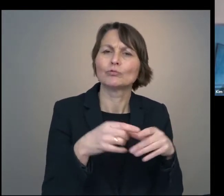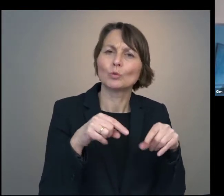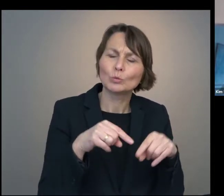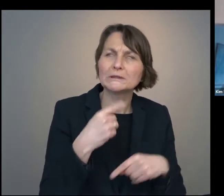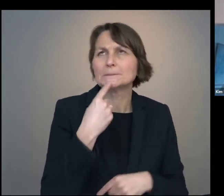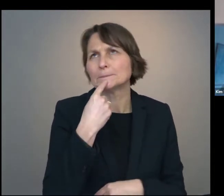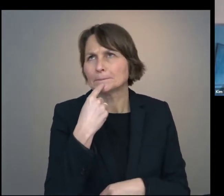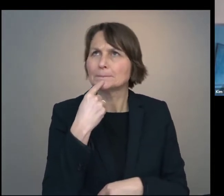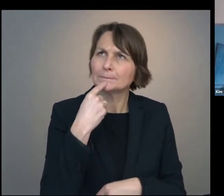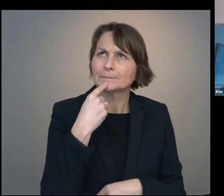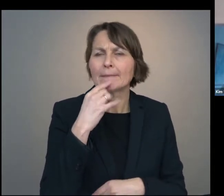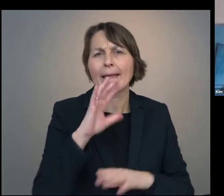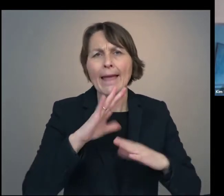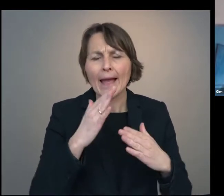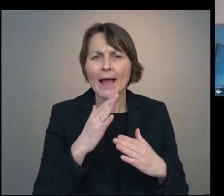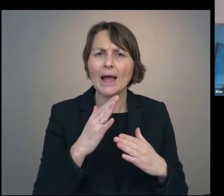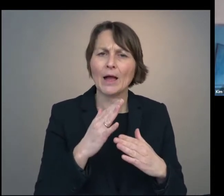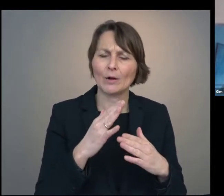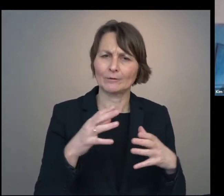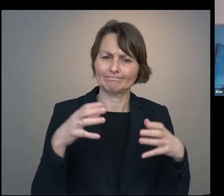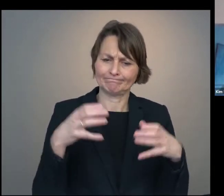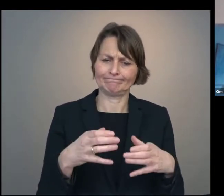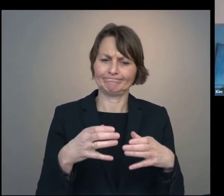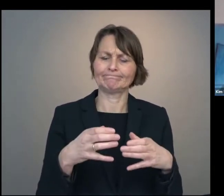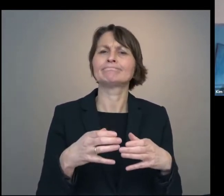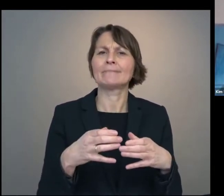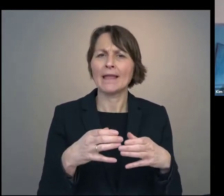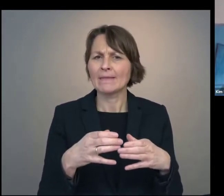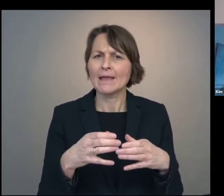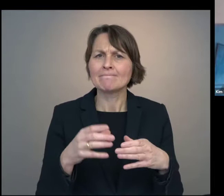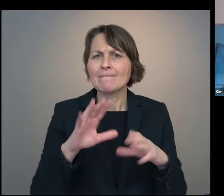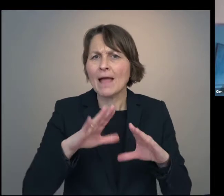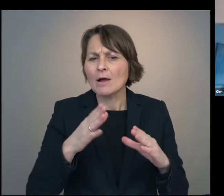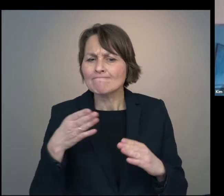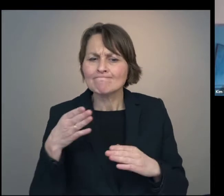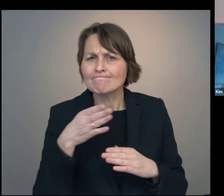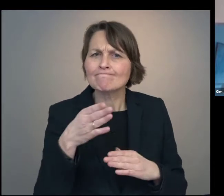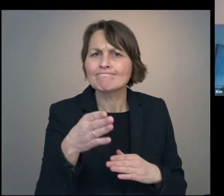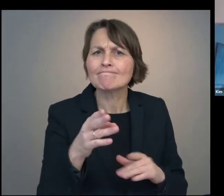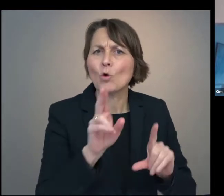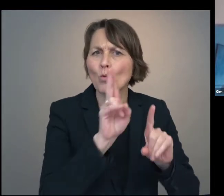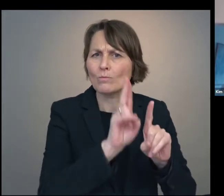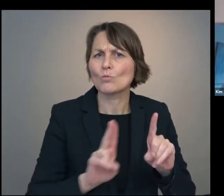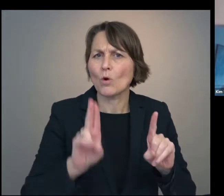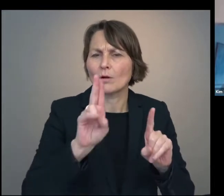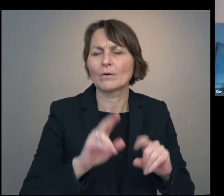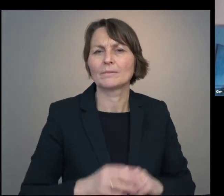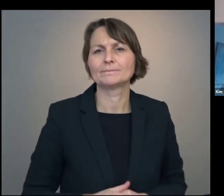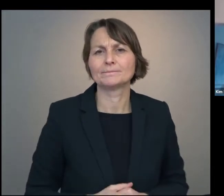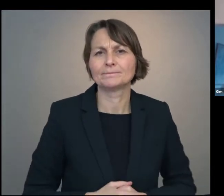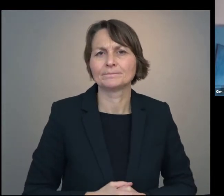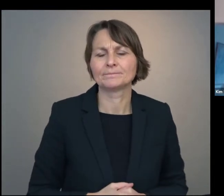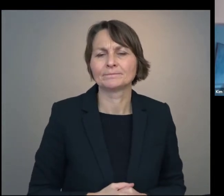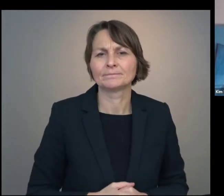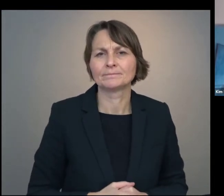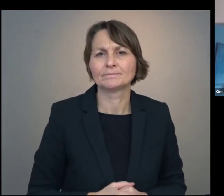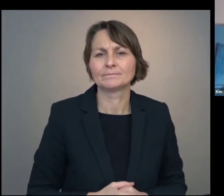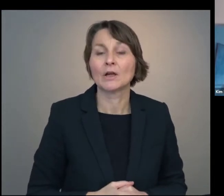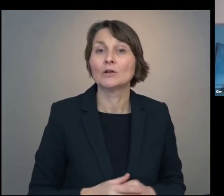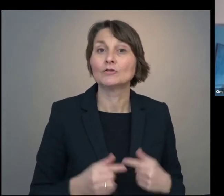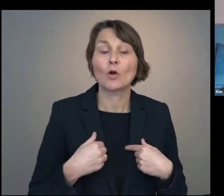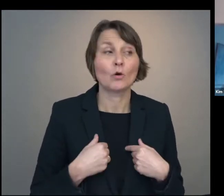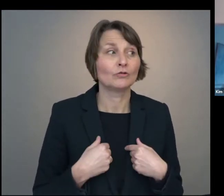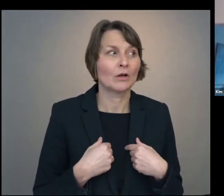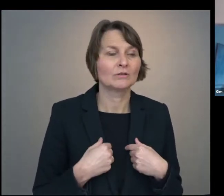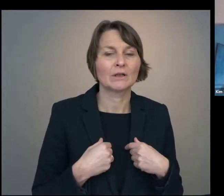the vision and the direction of Umbraco. Obviously, that doesn't happen